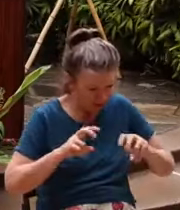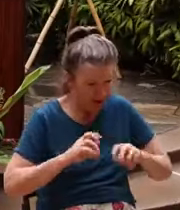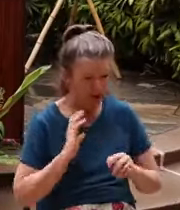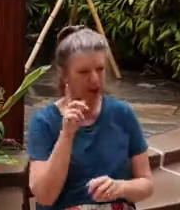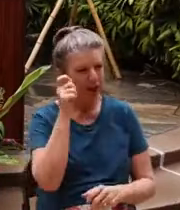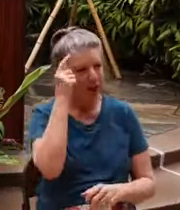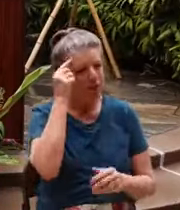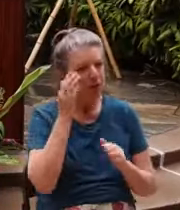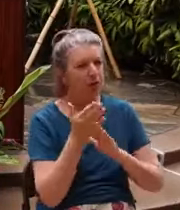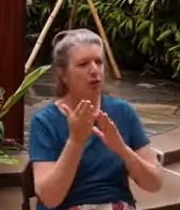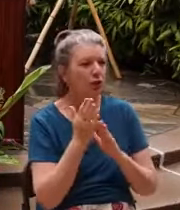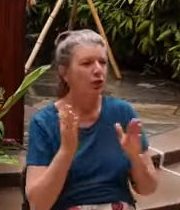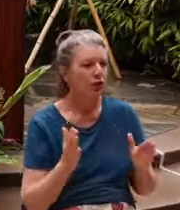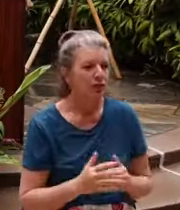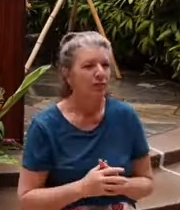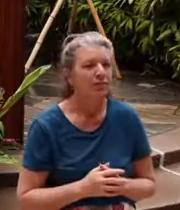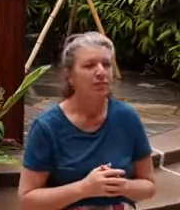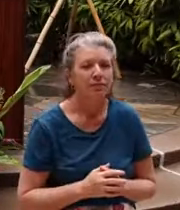operations.